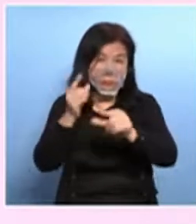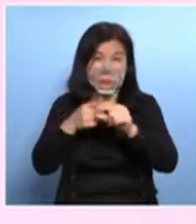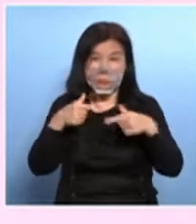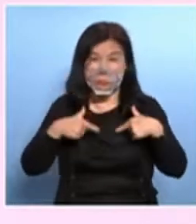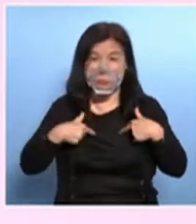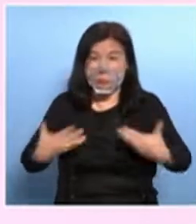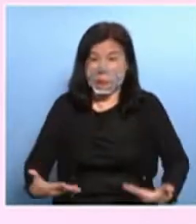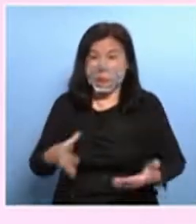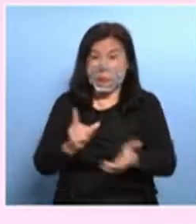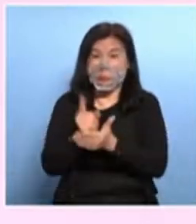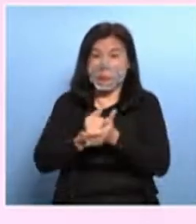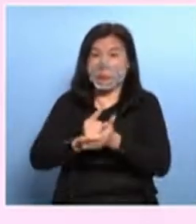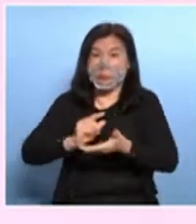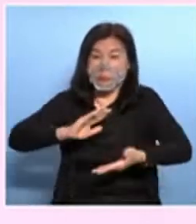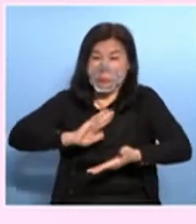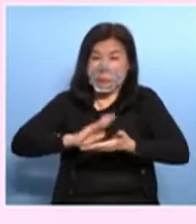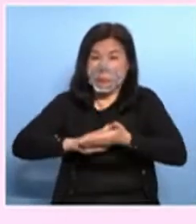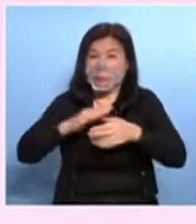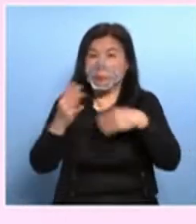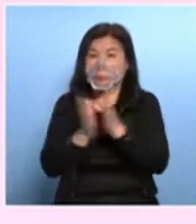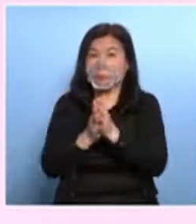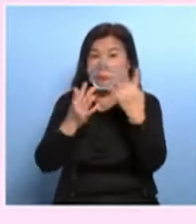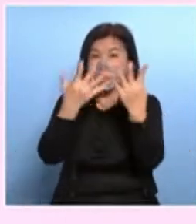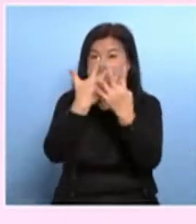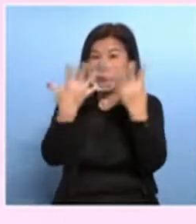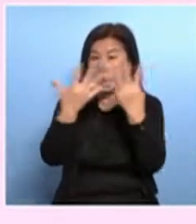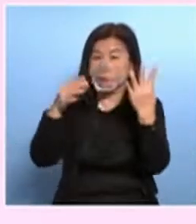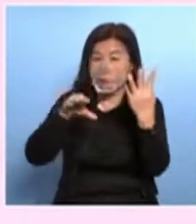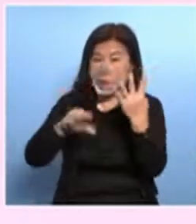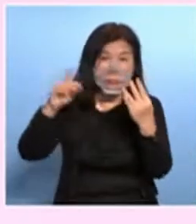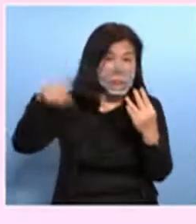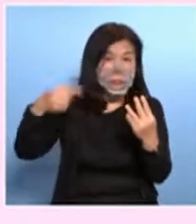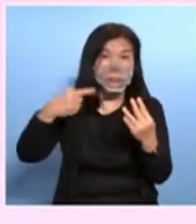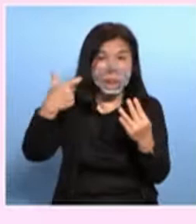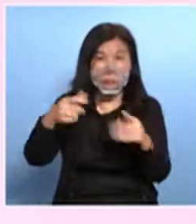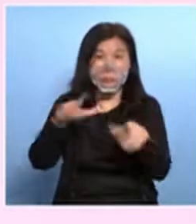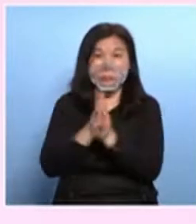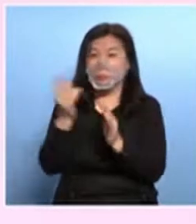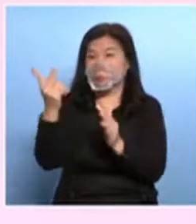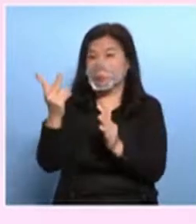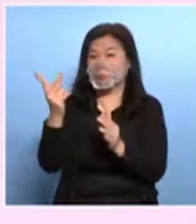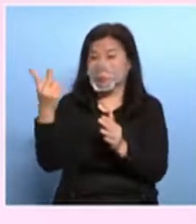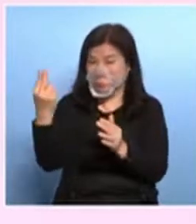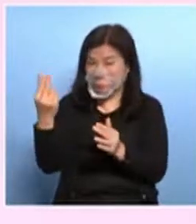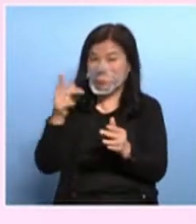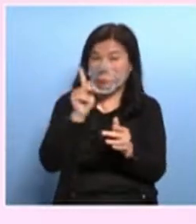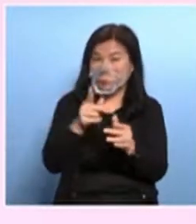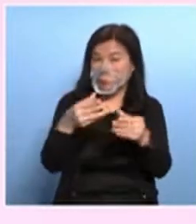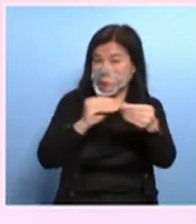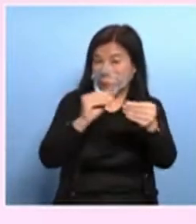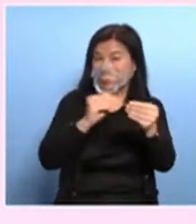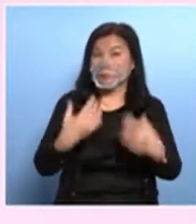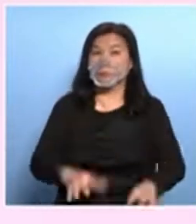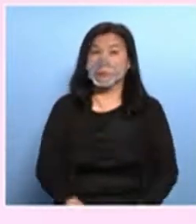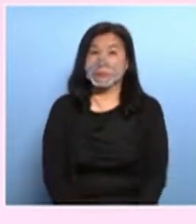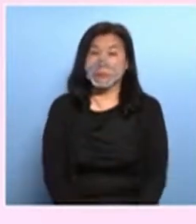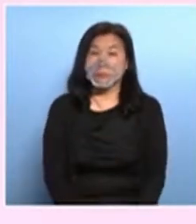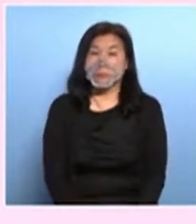center. This year, we will continue to issue green bonds totaling about $4.5 billion US dollars or equivalent.